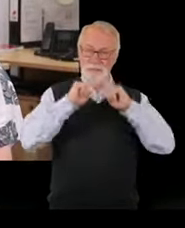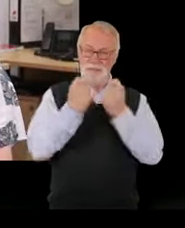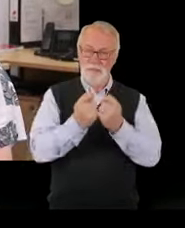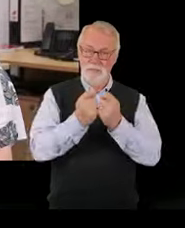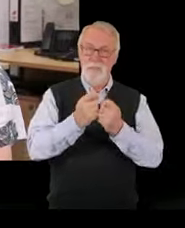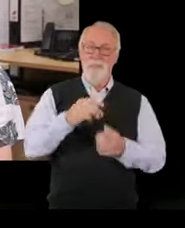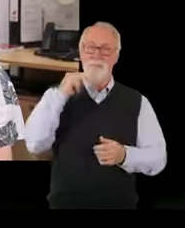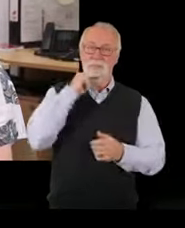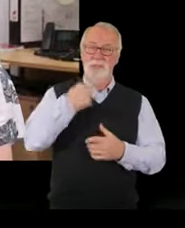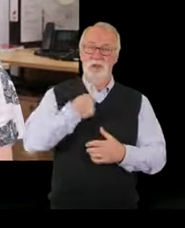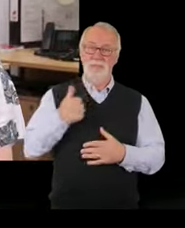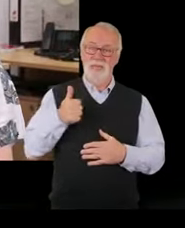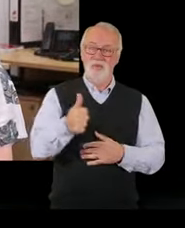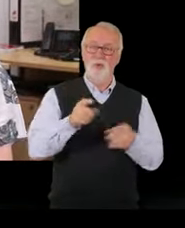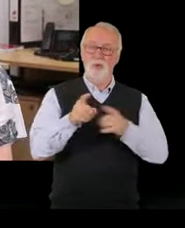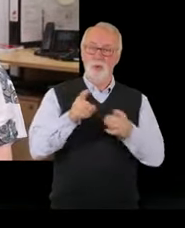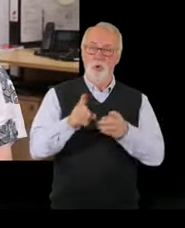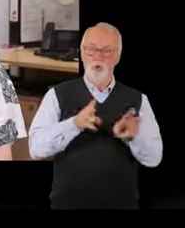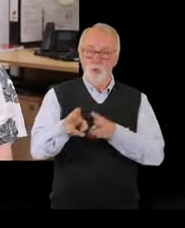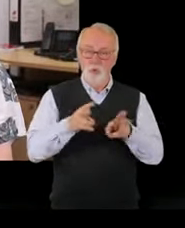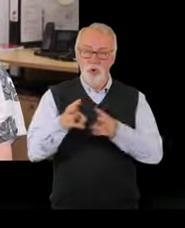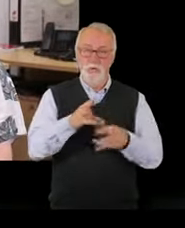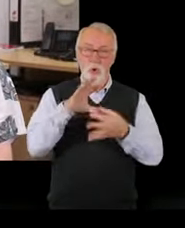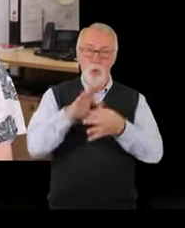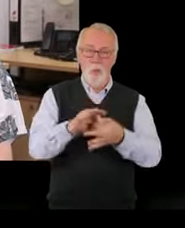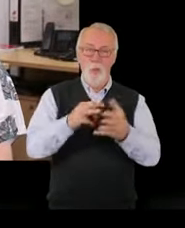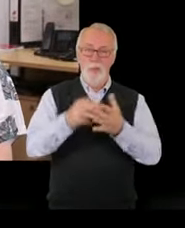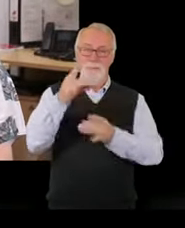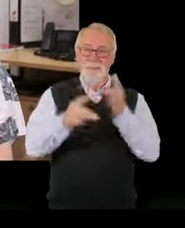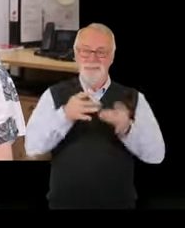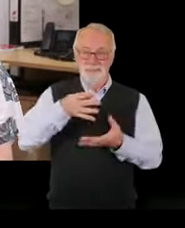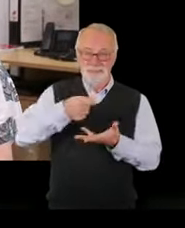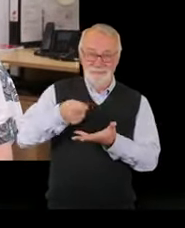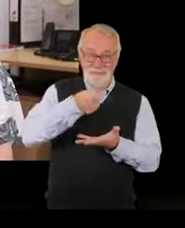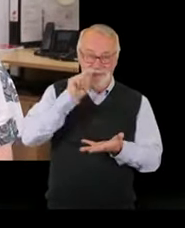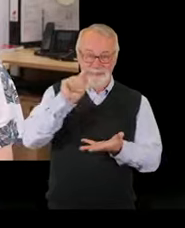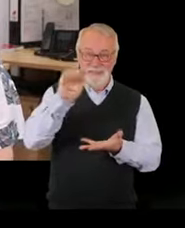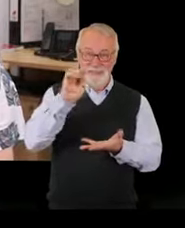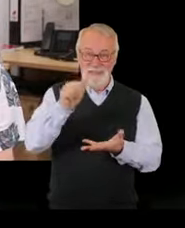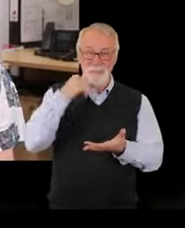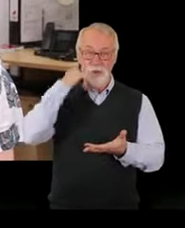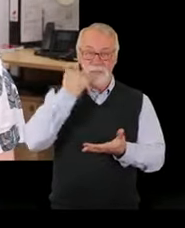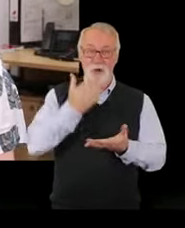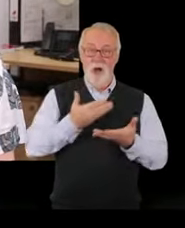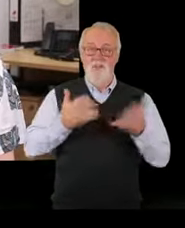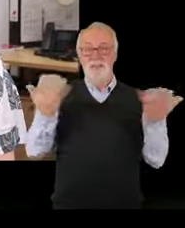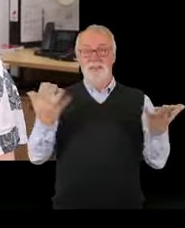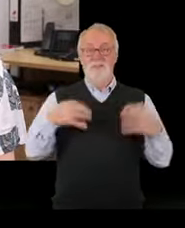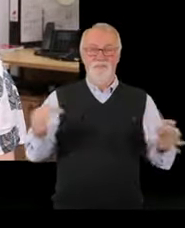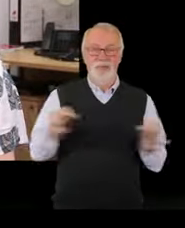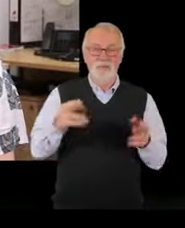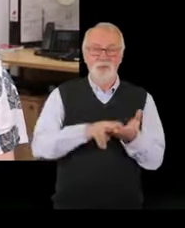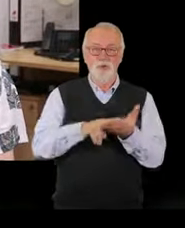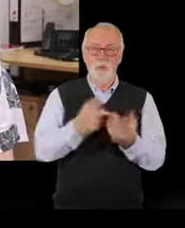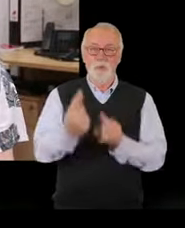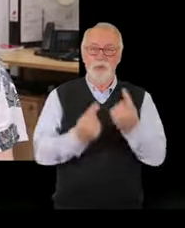chores at home. Even making a cup of tea because obviously you're frightened of using boiling water